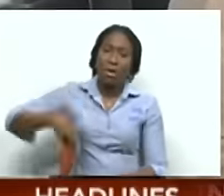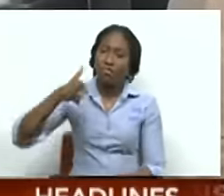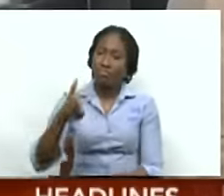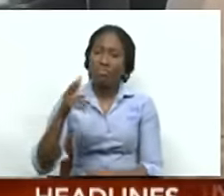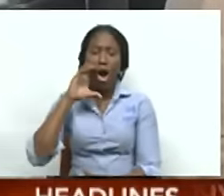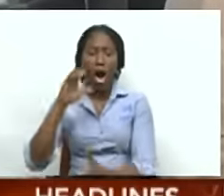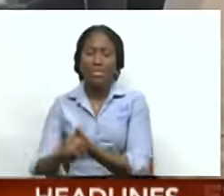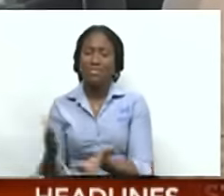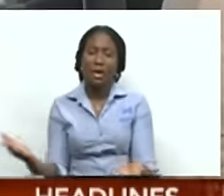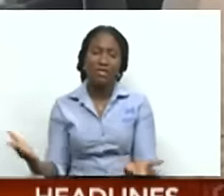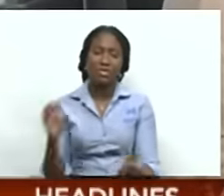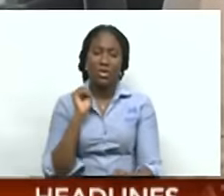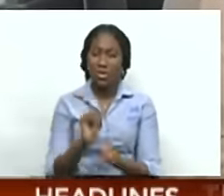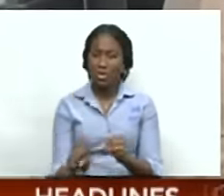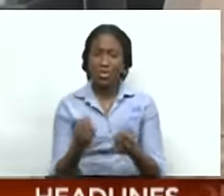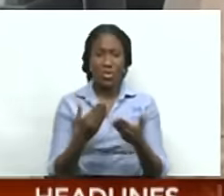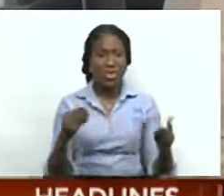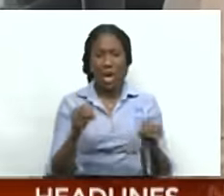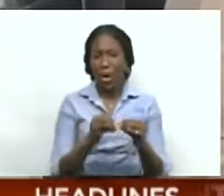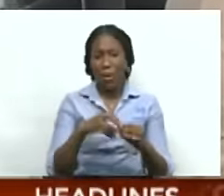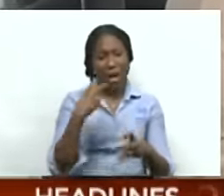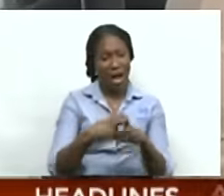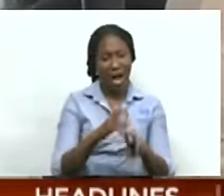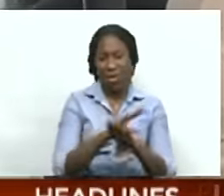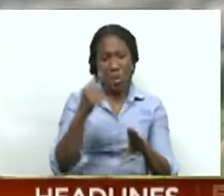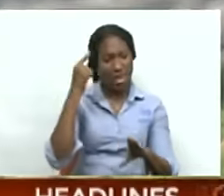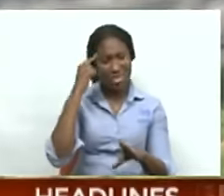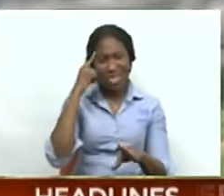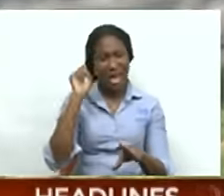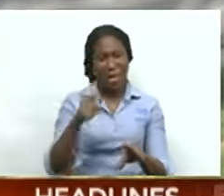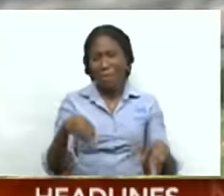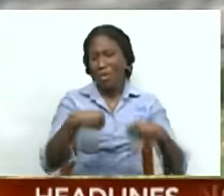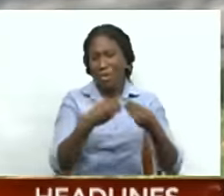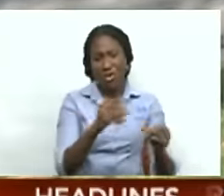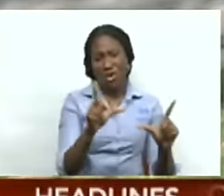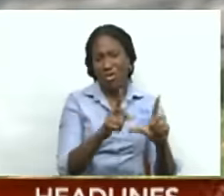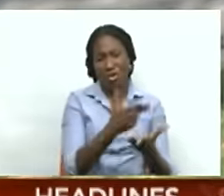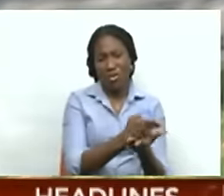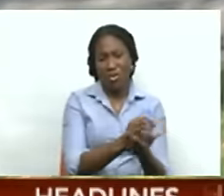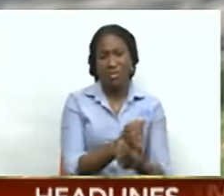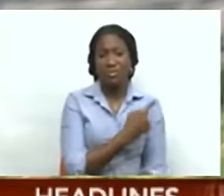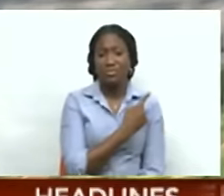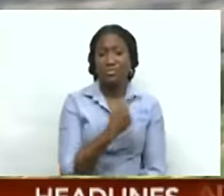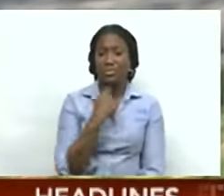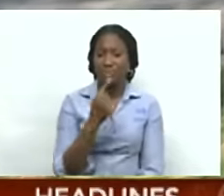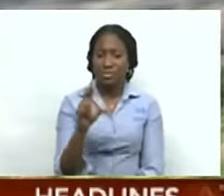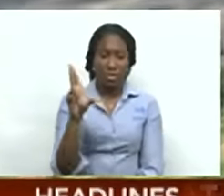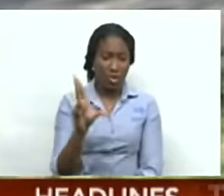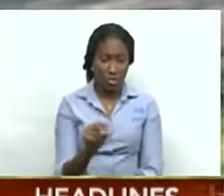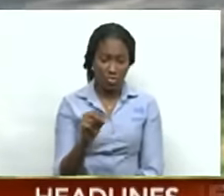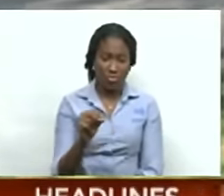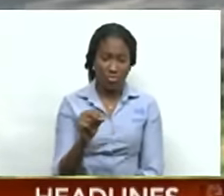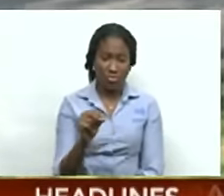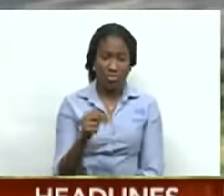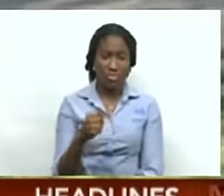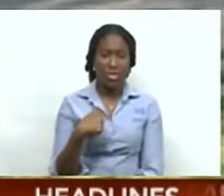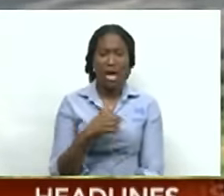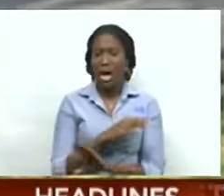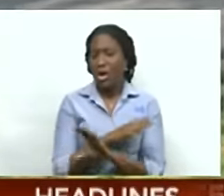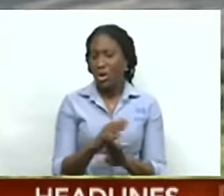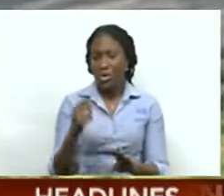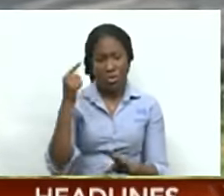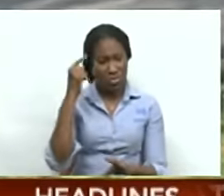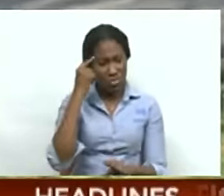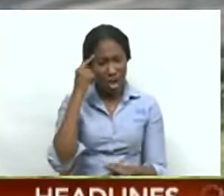more harder, and I don't think they should do that thing. No, I do not, because of the fact